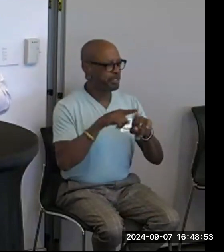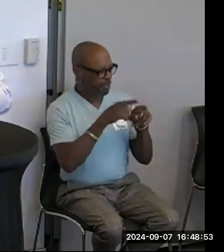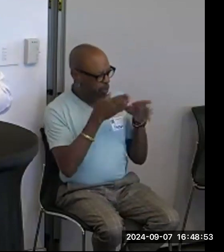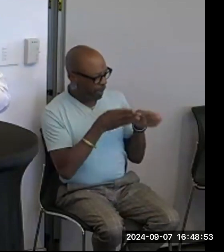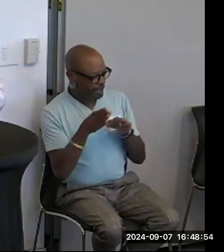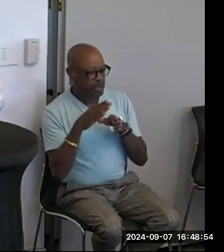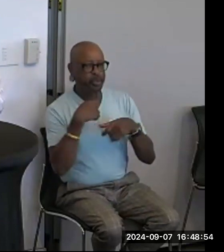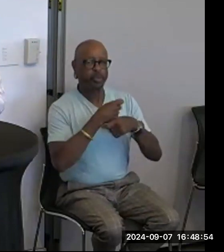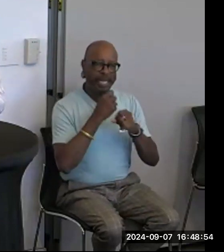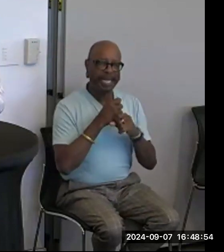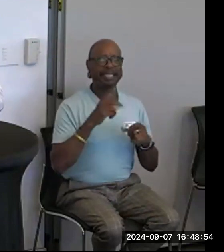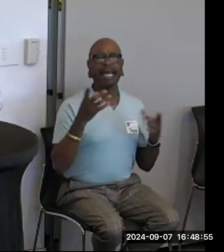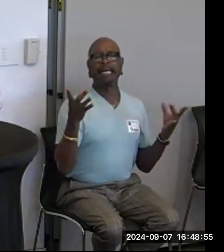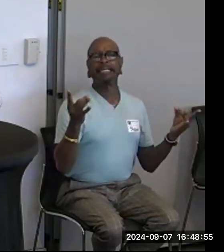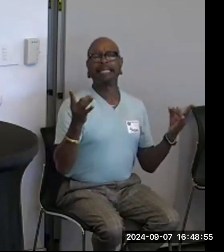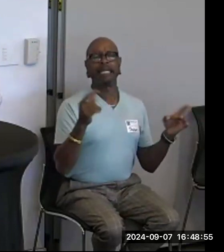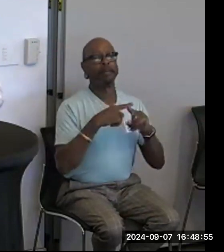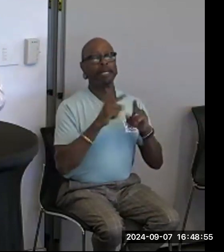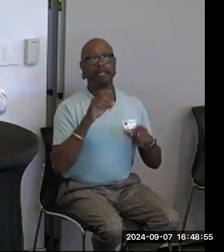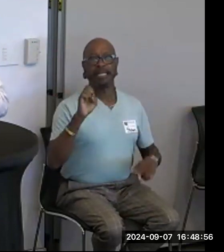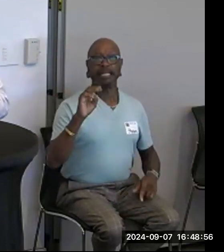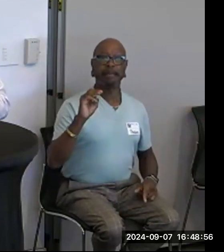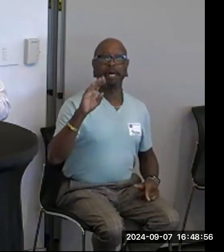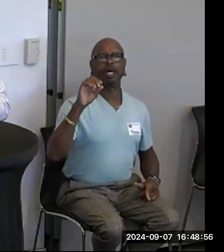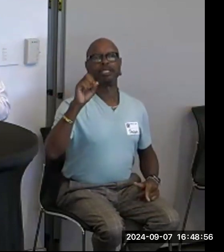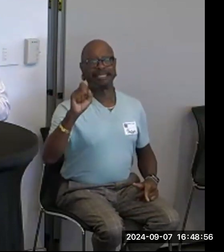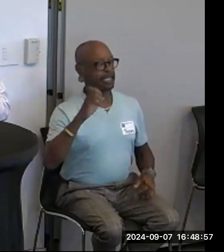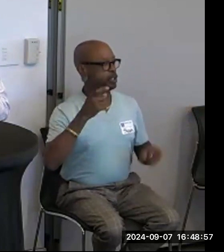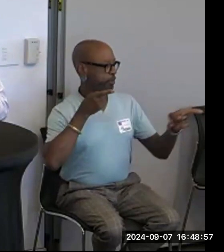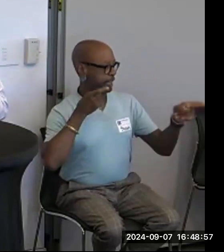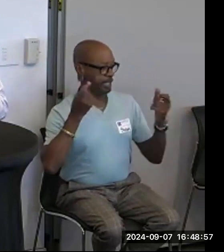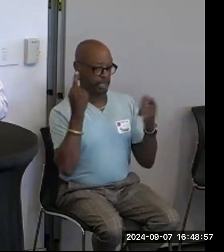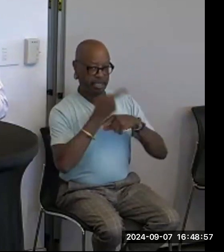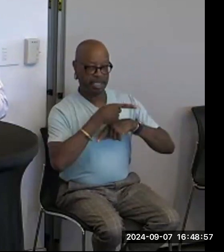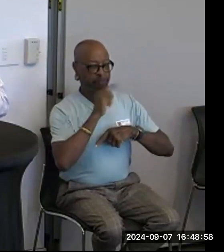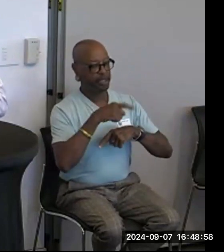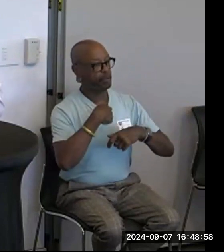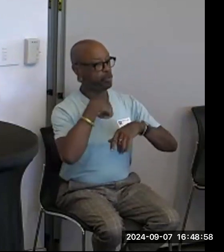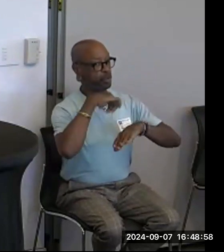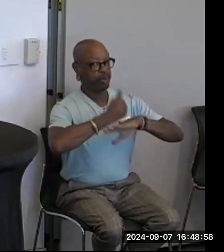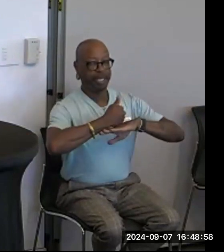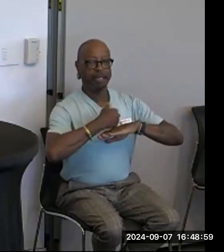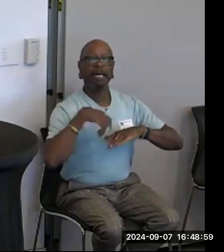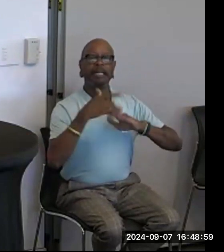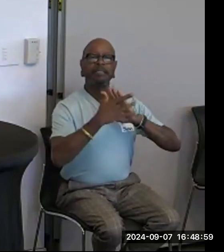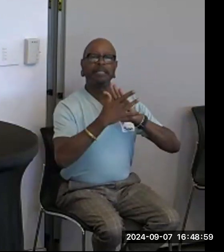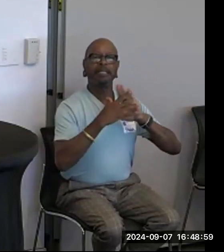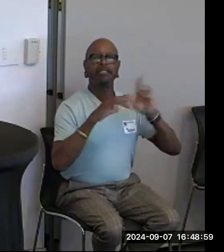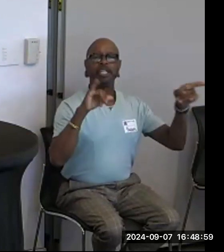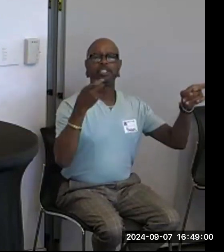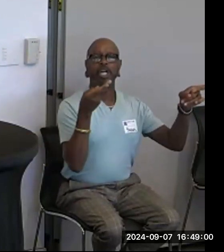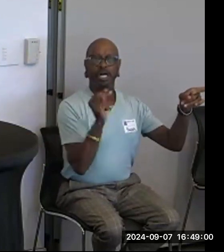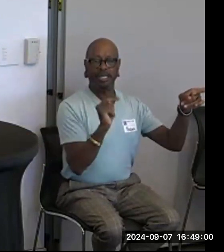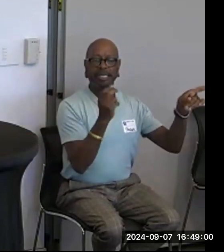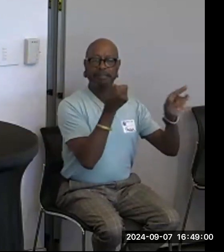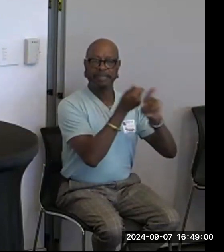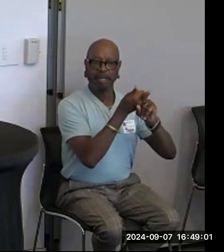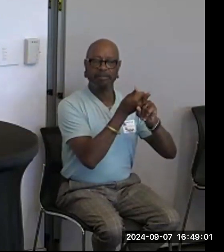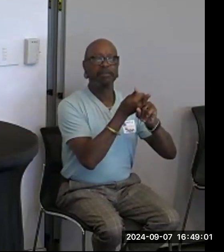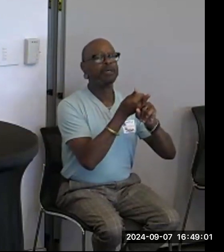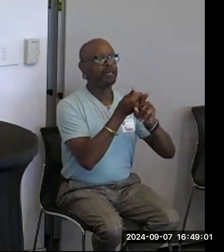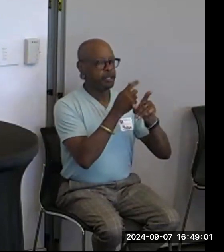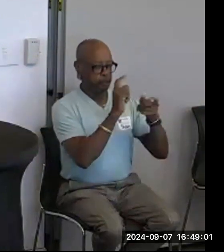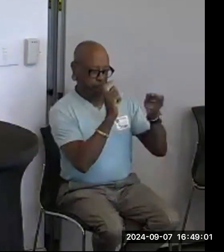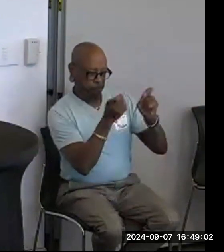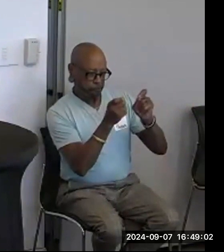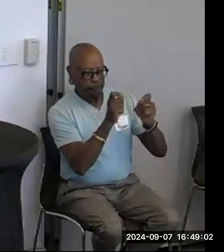but the embossed graphics that you've been handling today were created by a technology that John